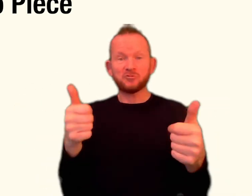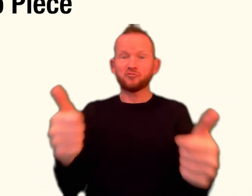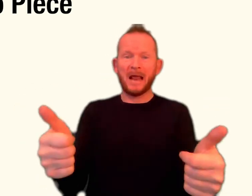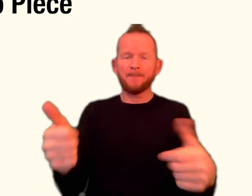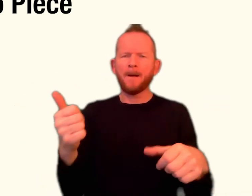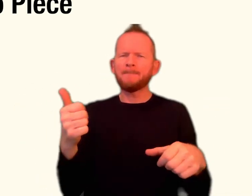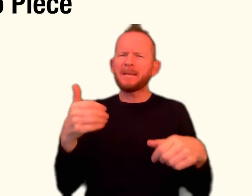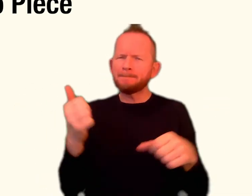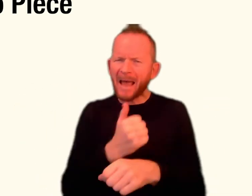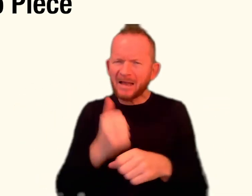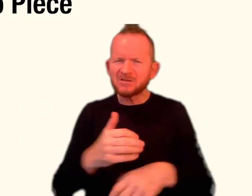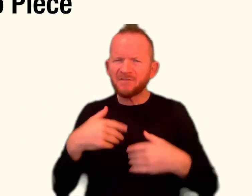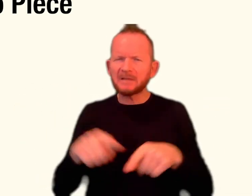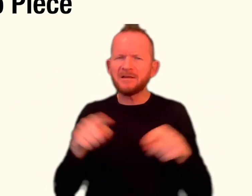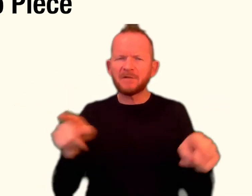different is not okay.